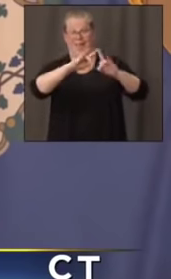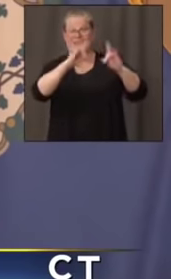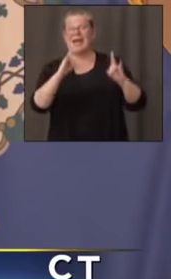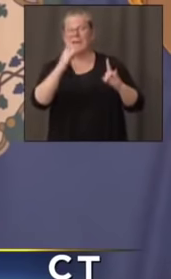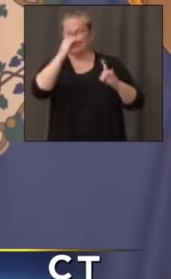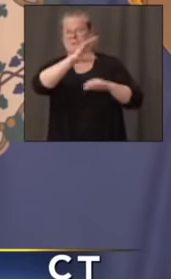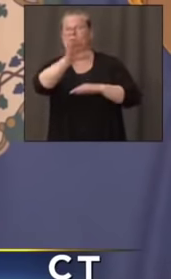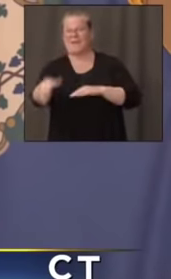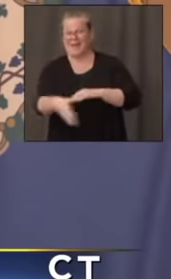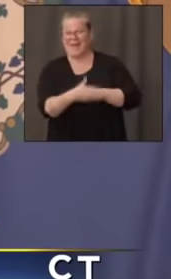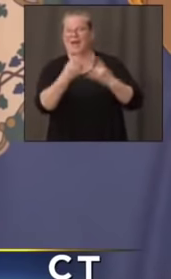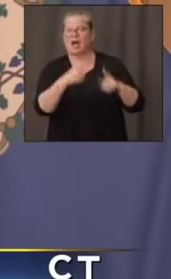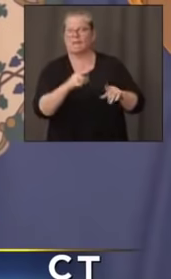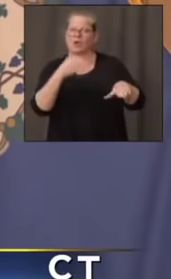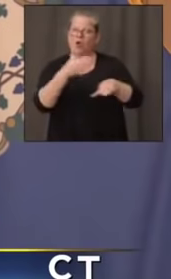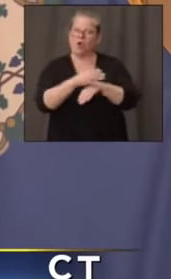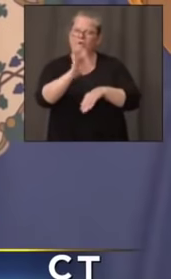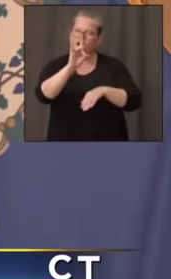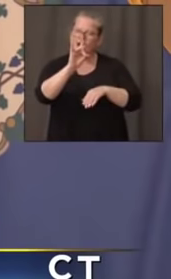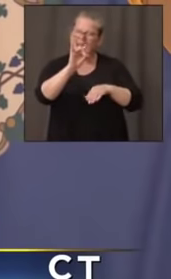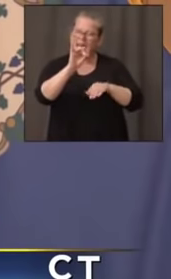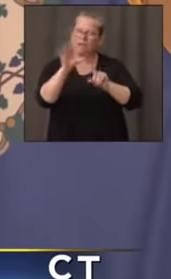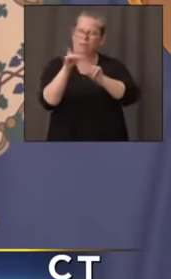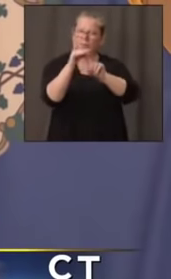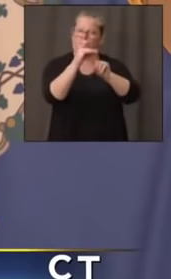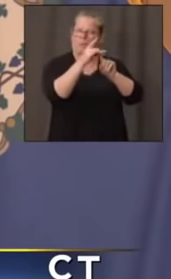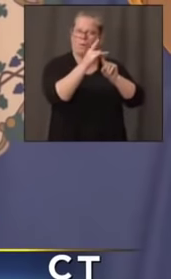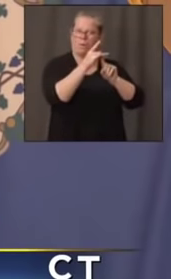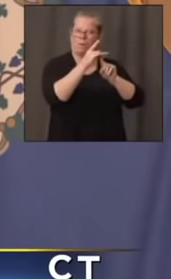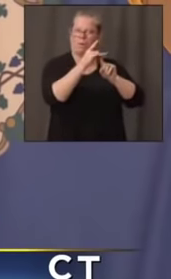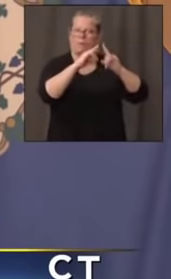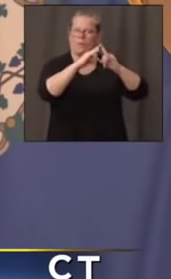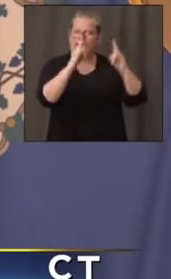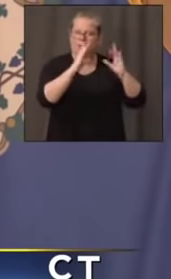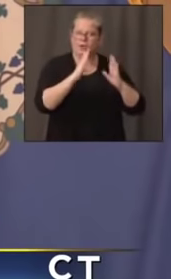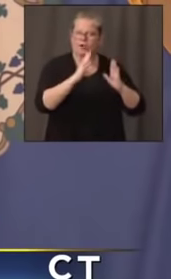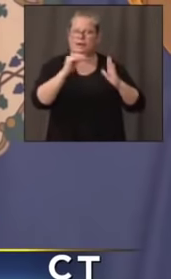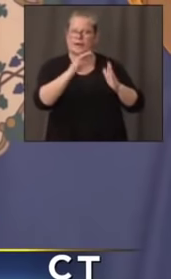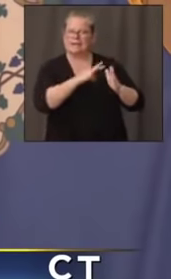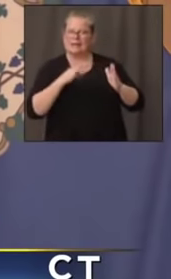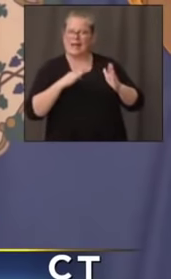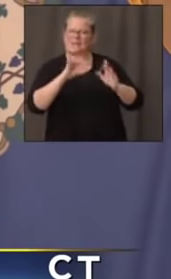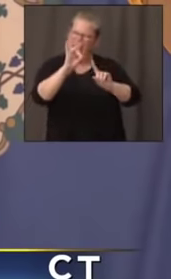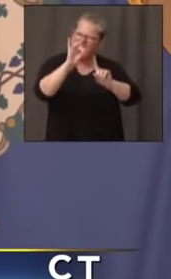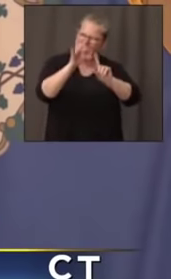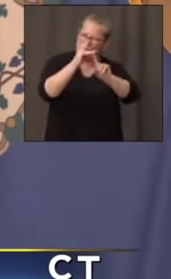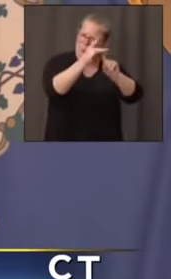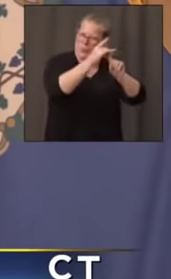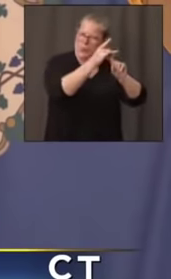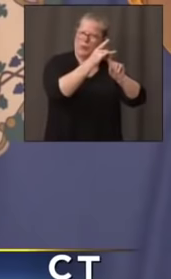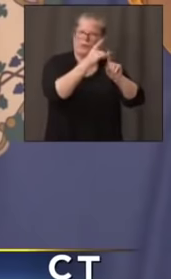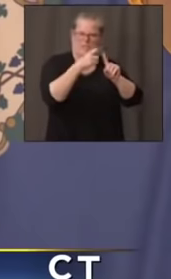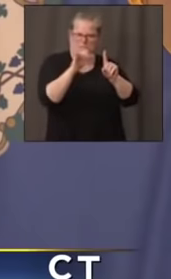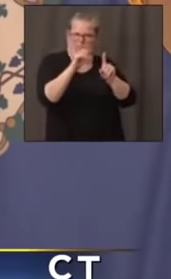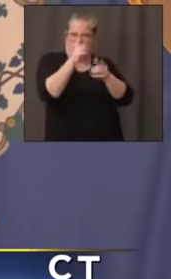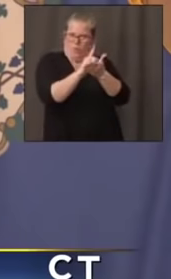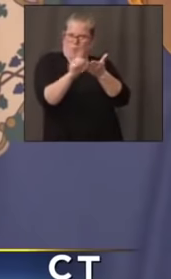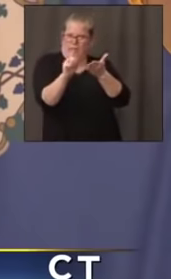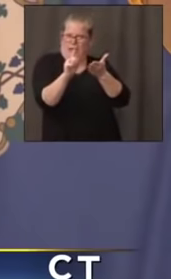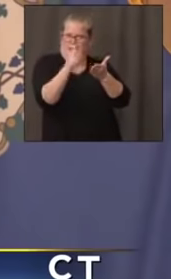staff there. And 80 infections for us would be almost a doubling of our infection rate. So it reminds you what a